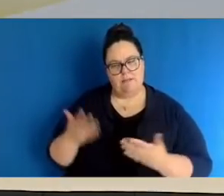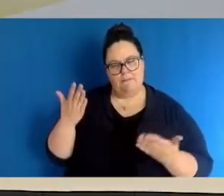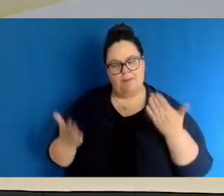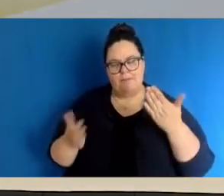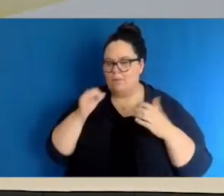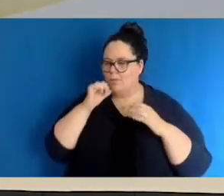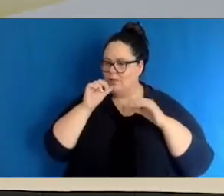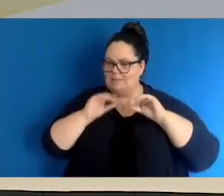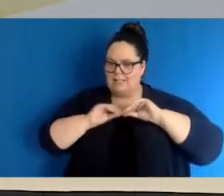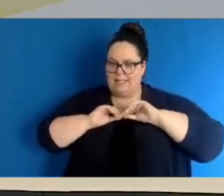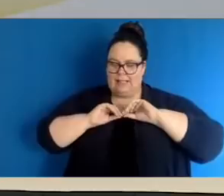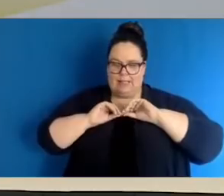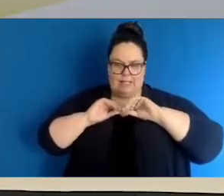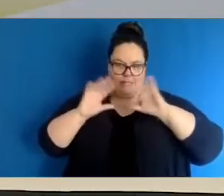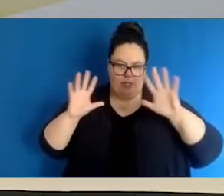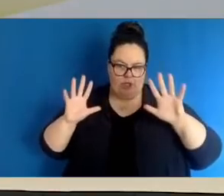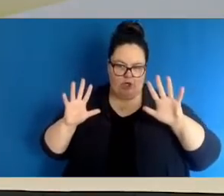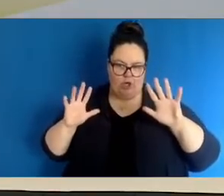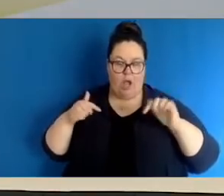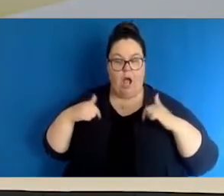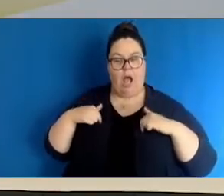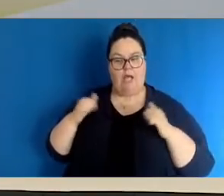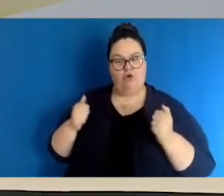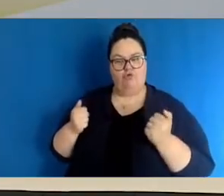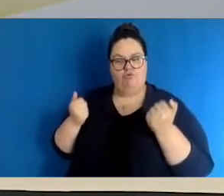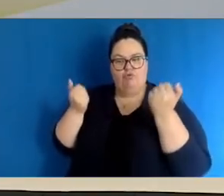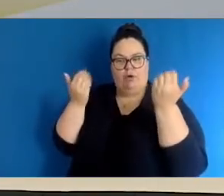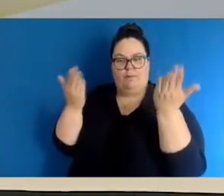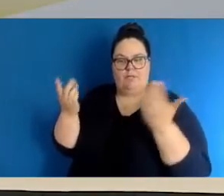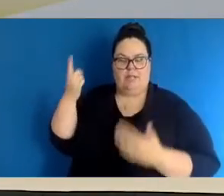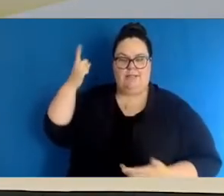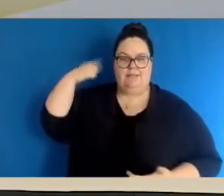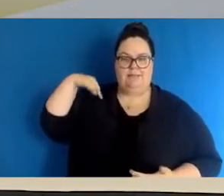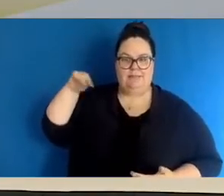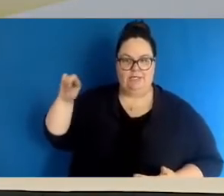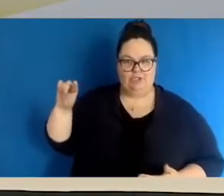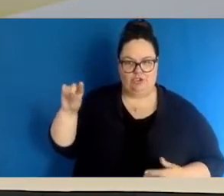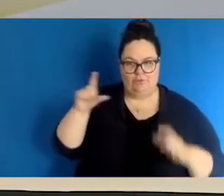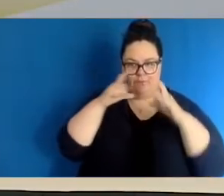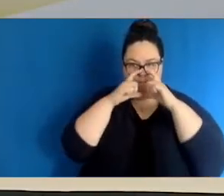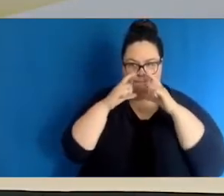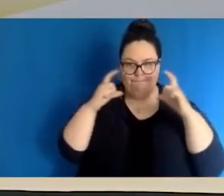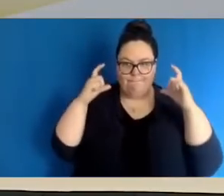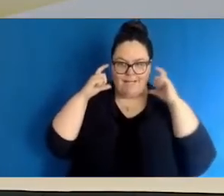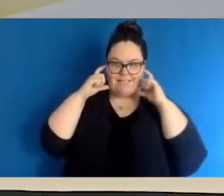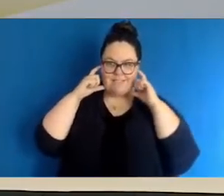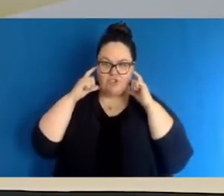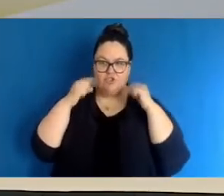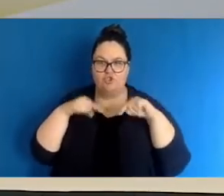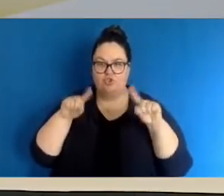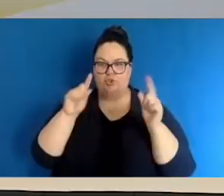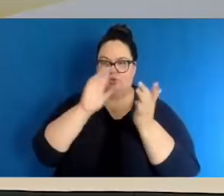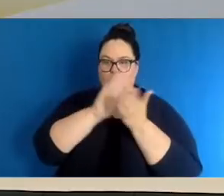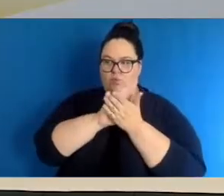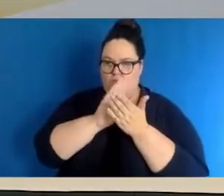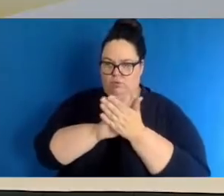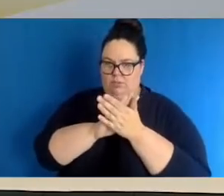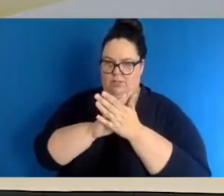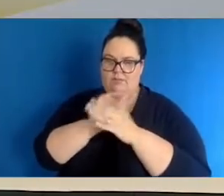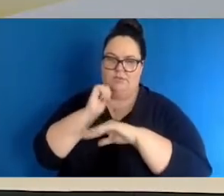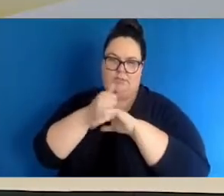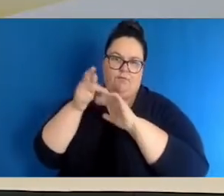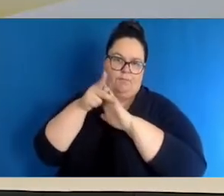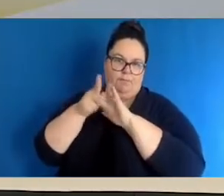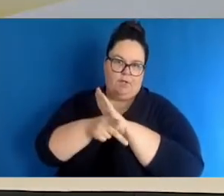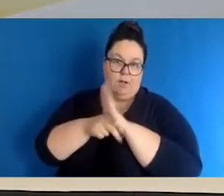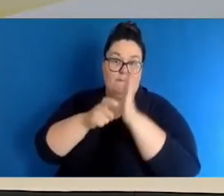the recommendation, I made a recommendation last year for masks in school, and that was implemented in policy in the school. It was